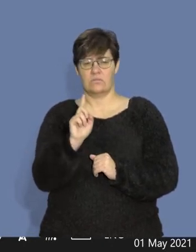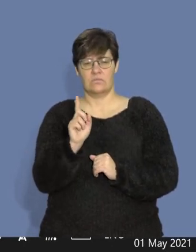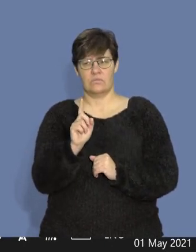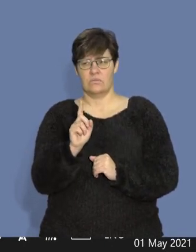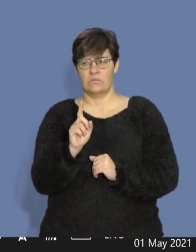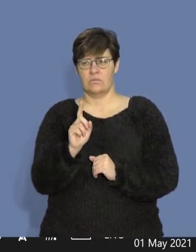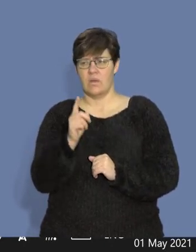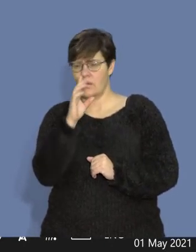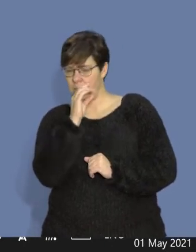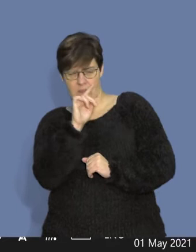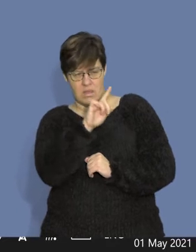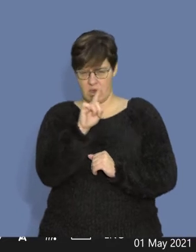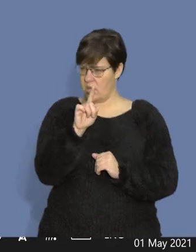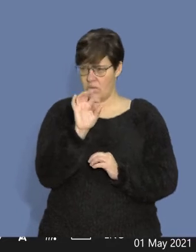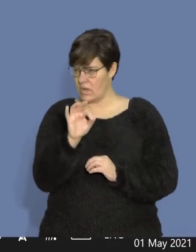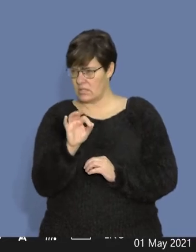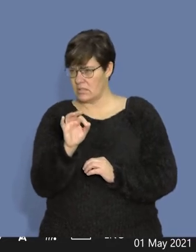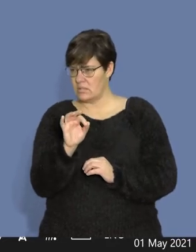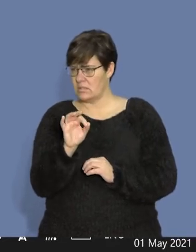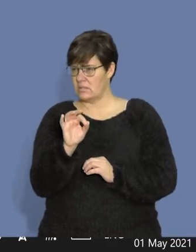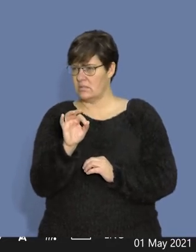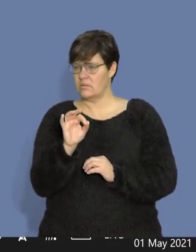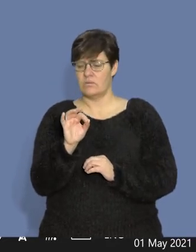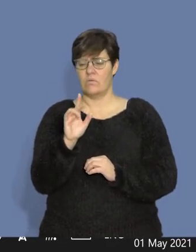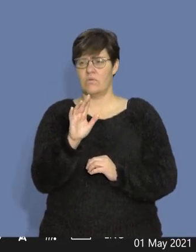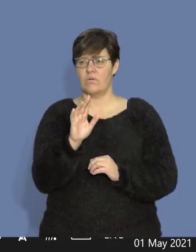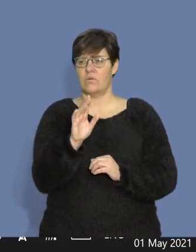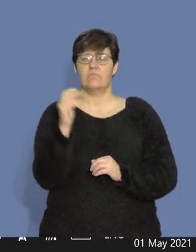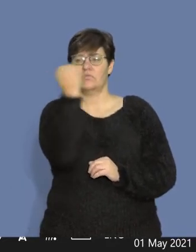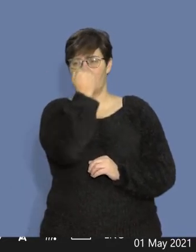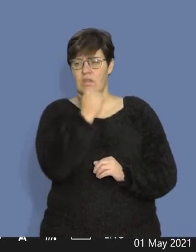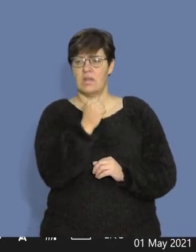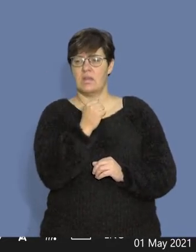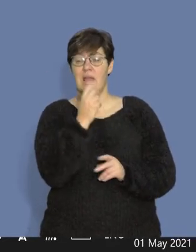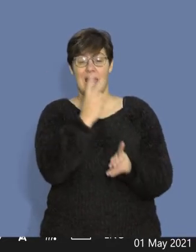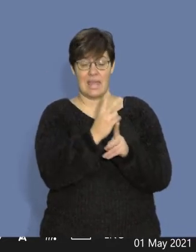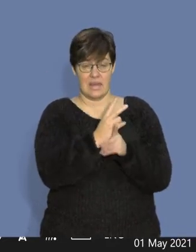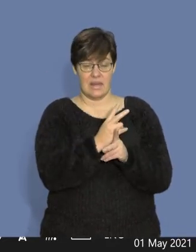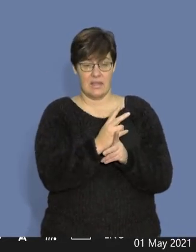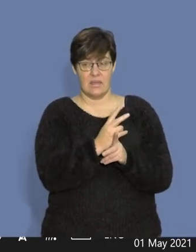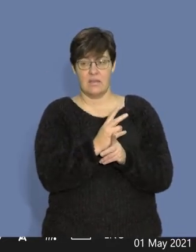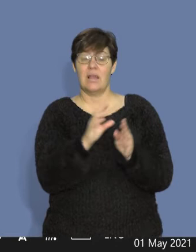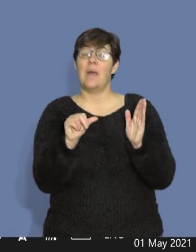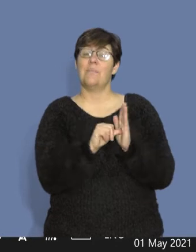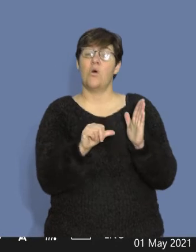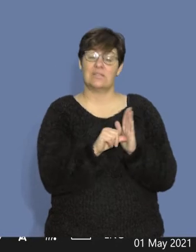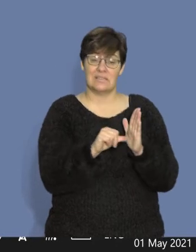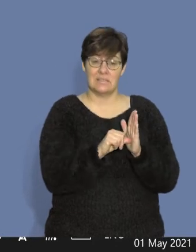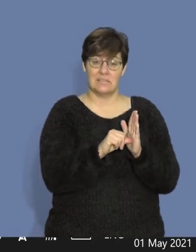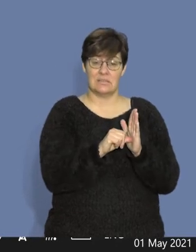let's just check if I got the figures right. Clearly, let's see. Okay, sorry. Again, watch.